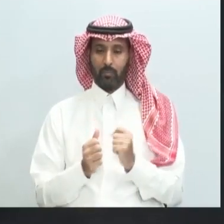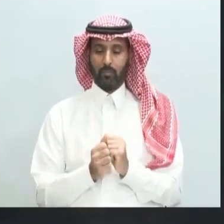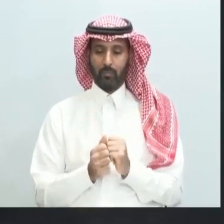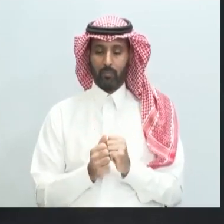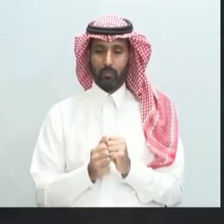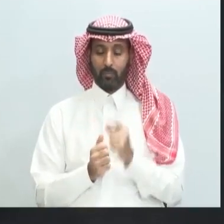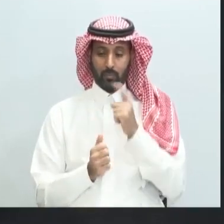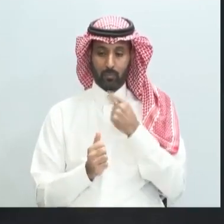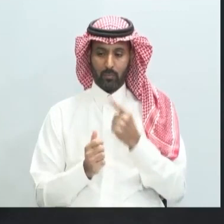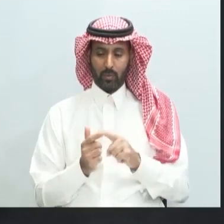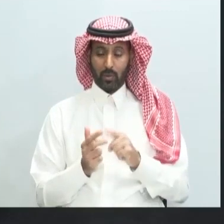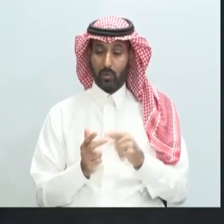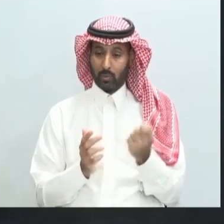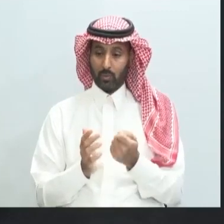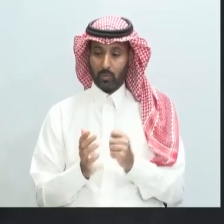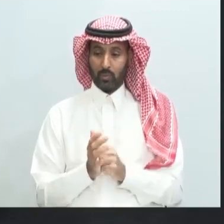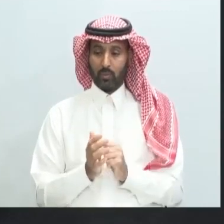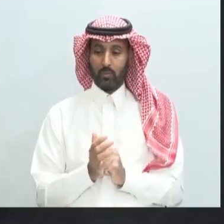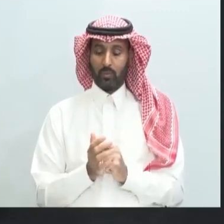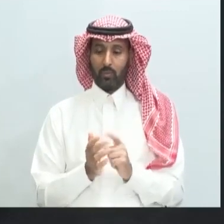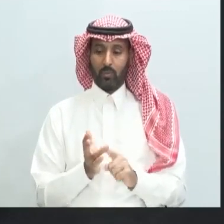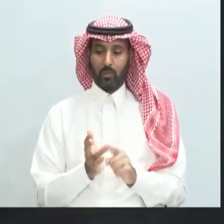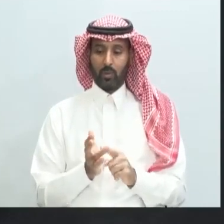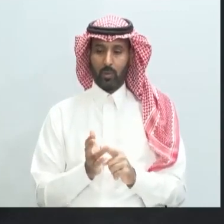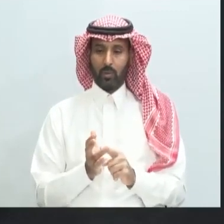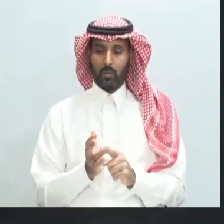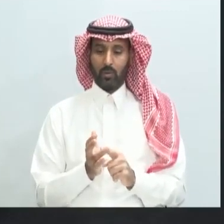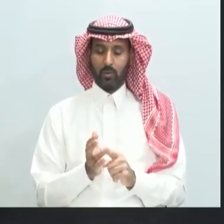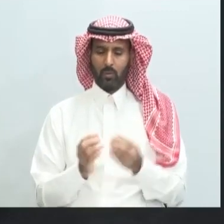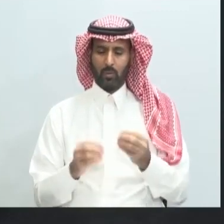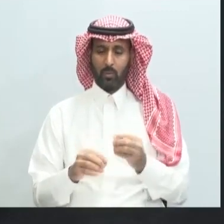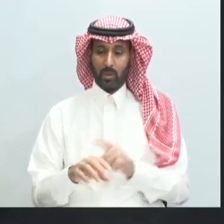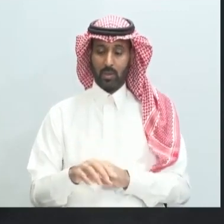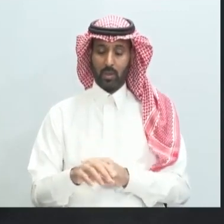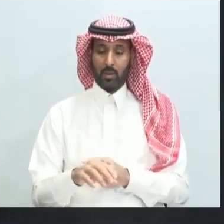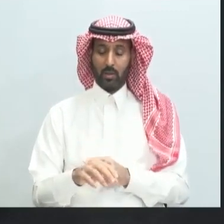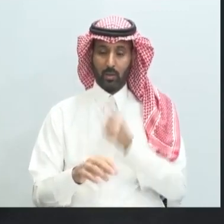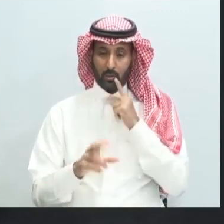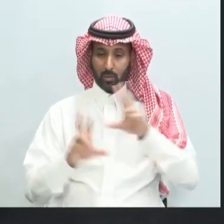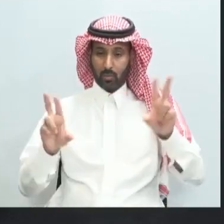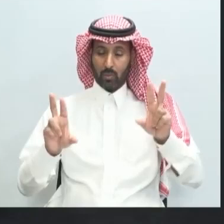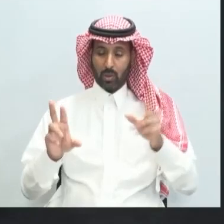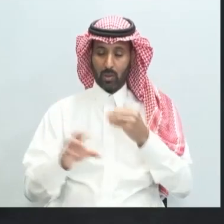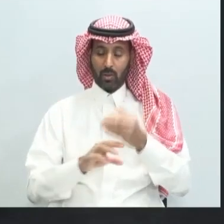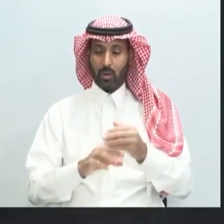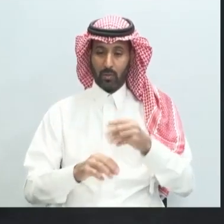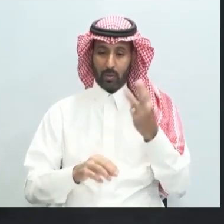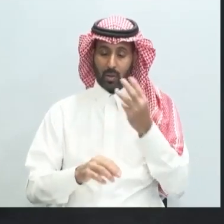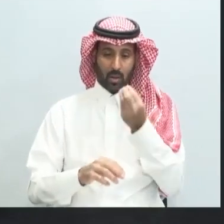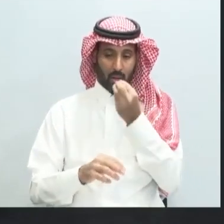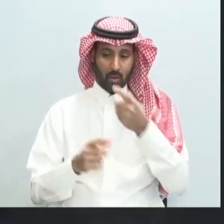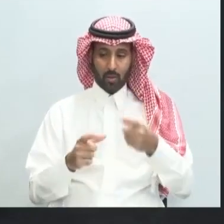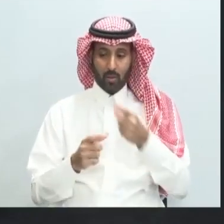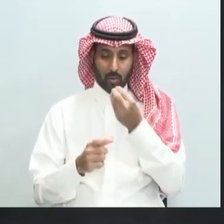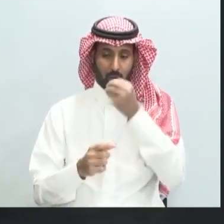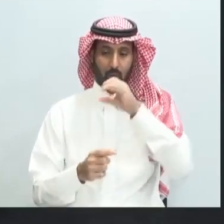do our homework, and we should not spend too much time on TV and have three meals and